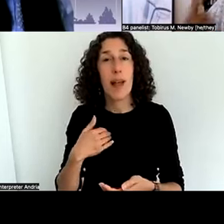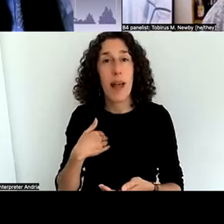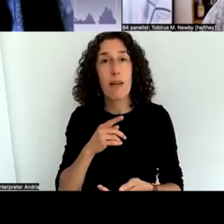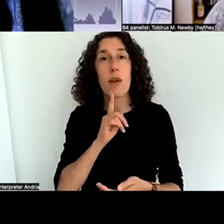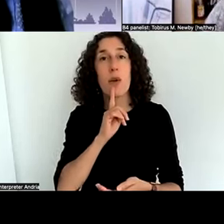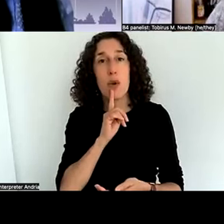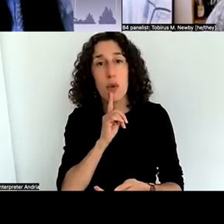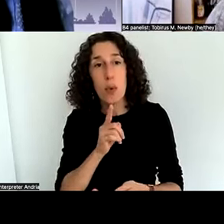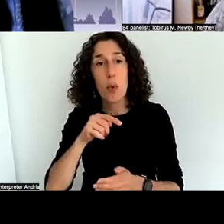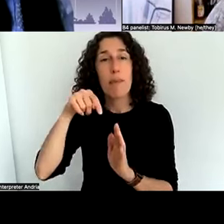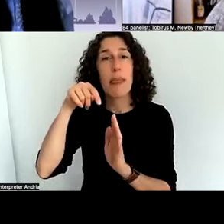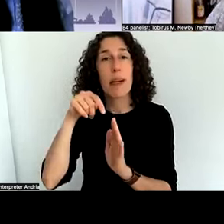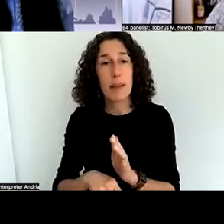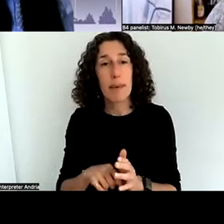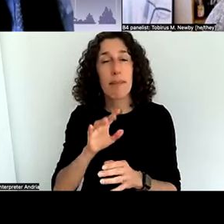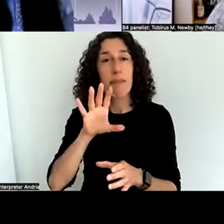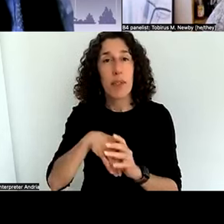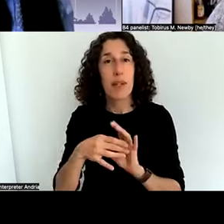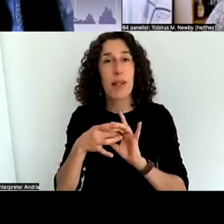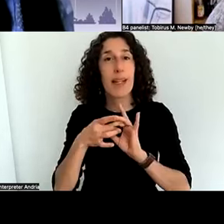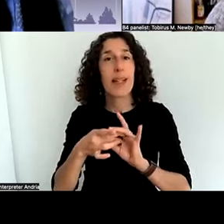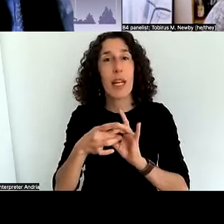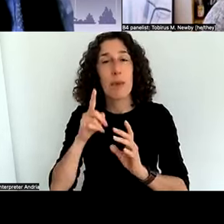harm is still happening around us.